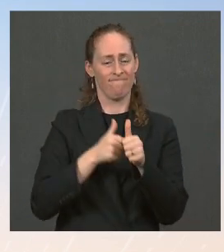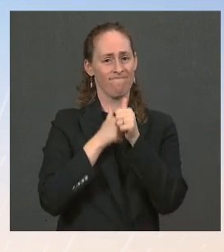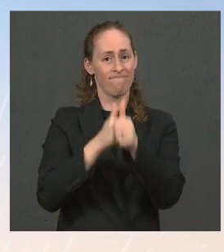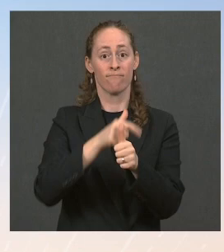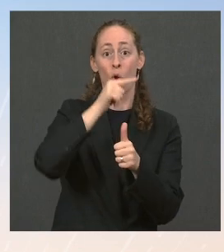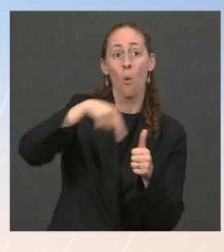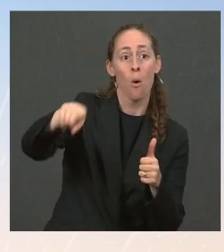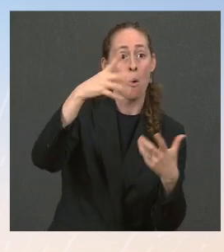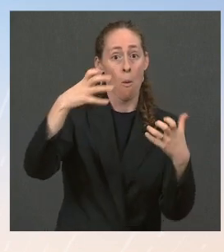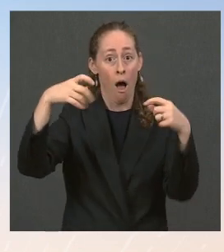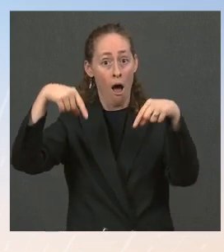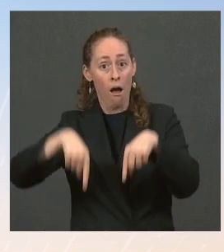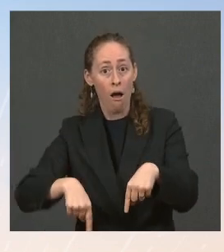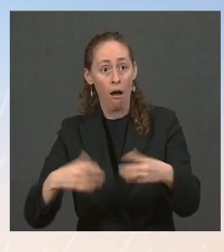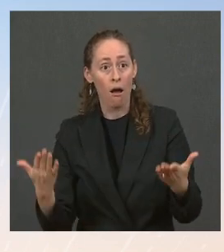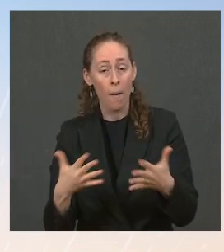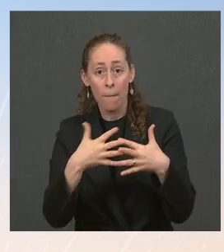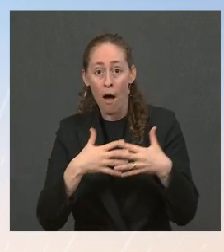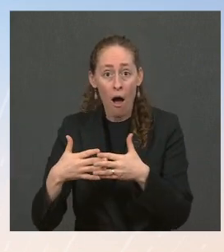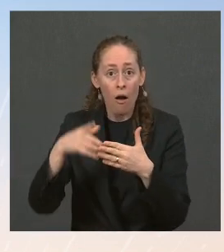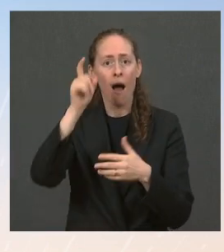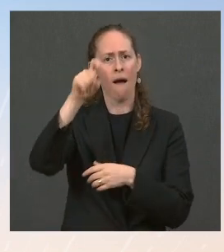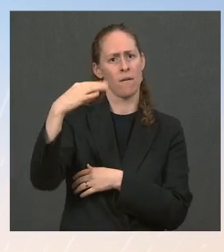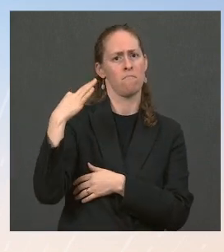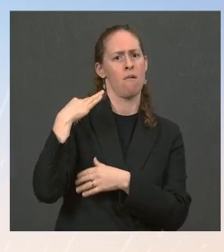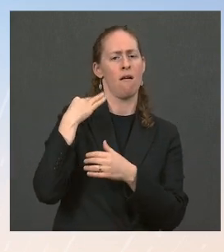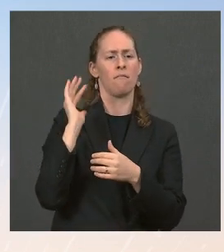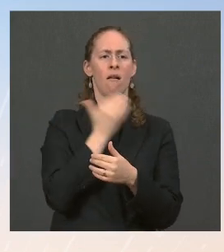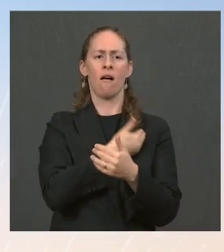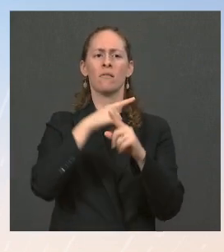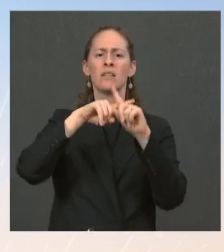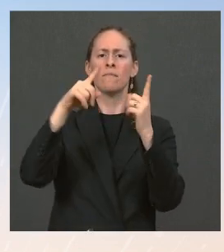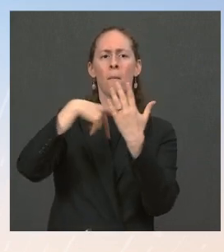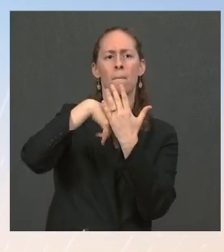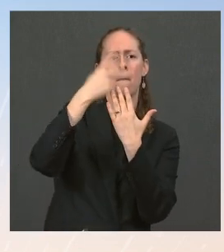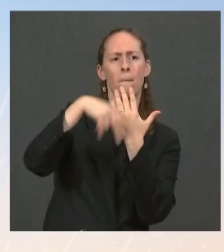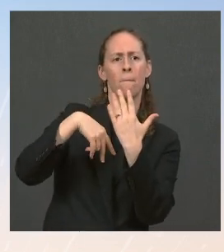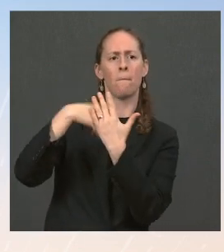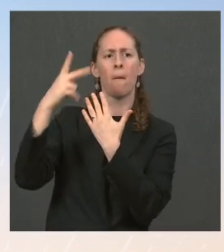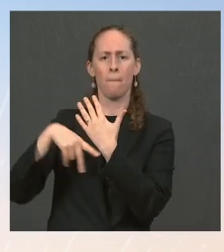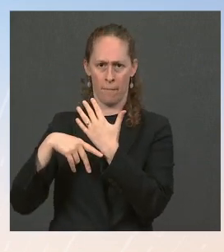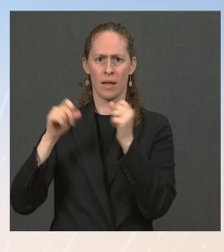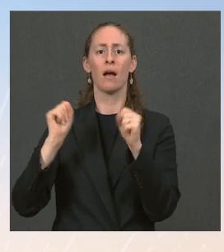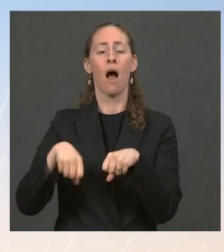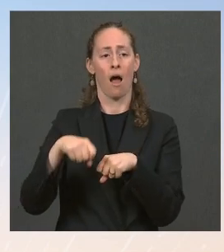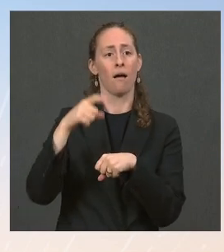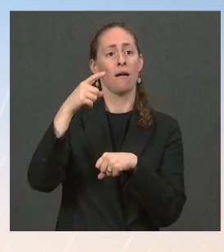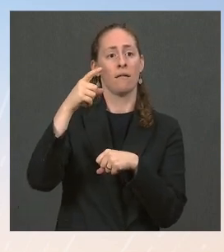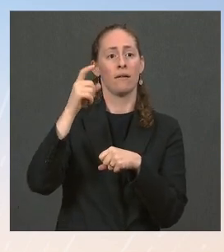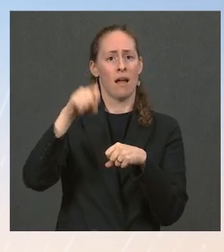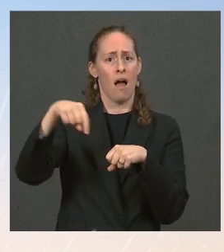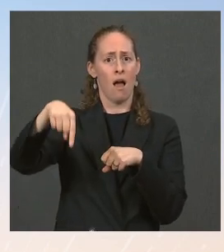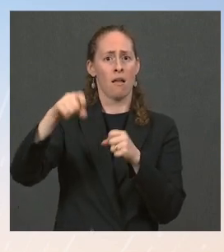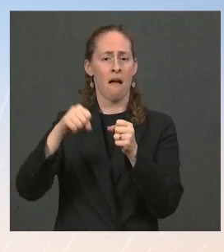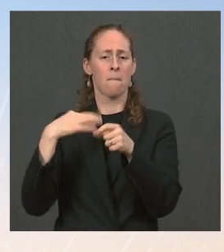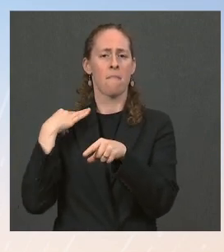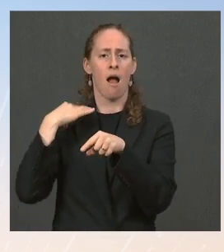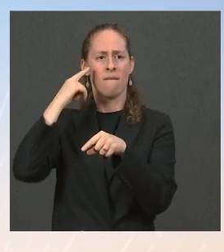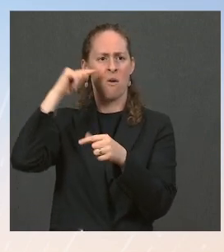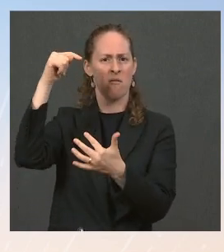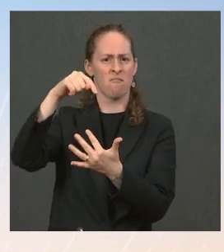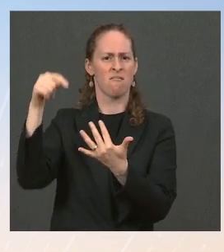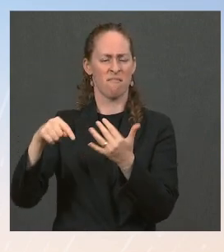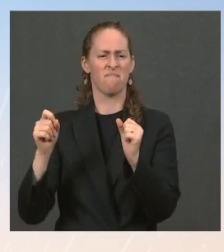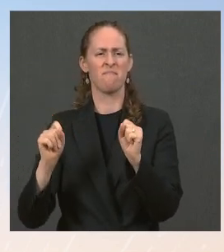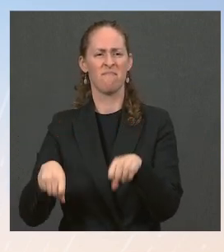through a range of our programs, that they would be allowed to stay in the United States through a range of our programs. If they are, there